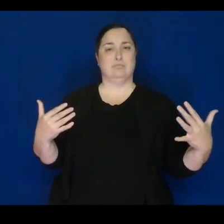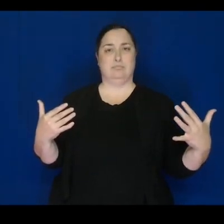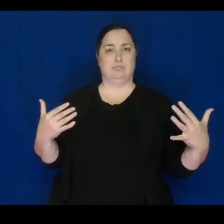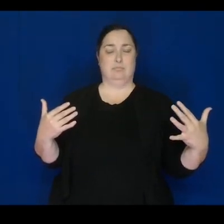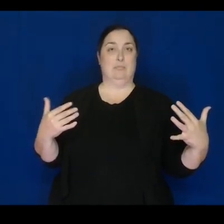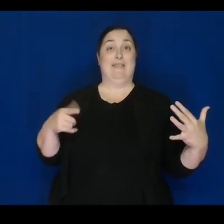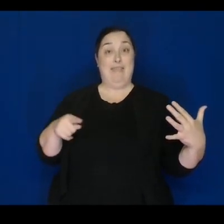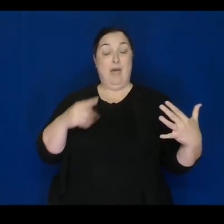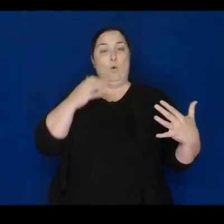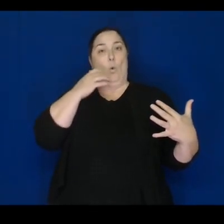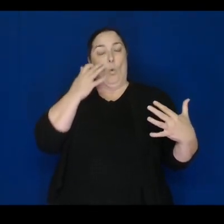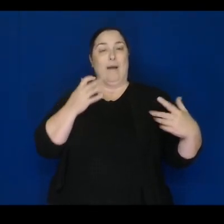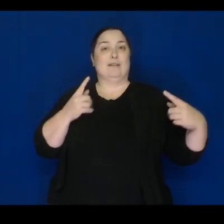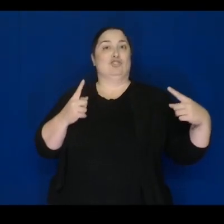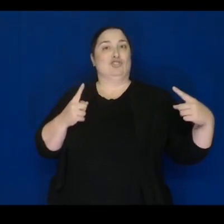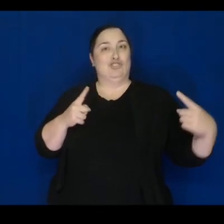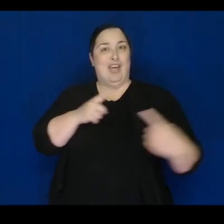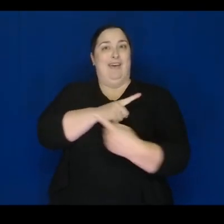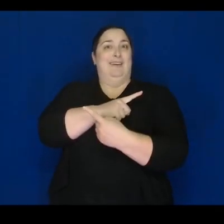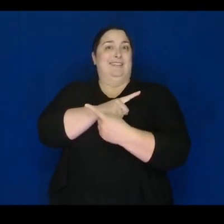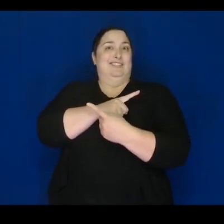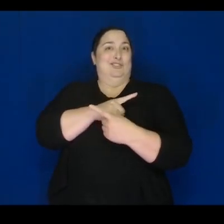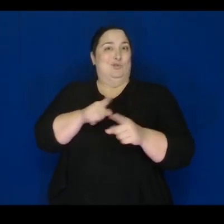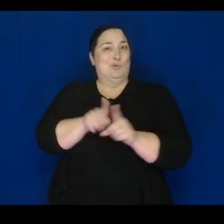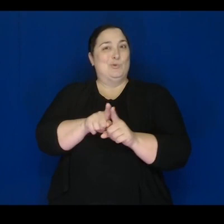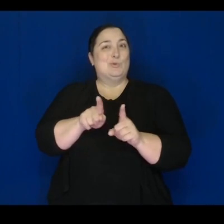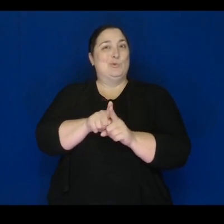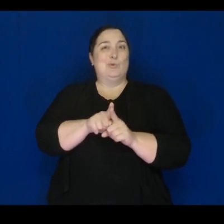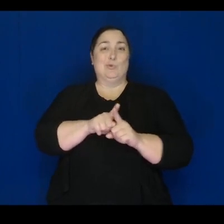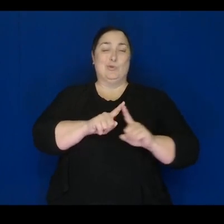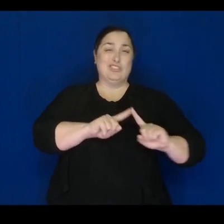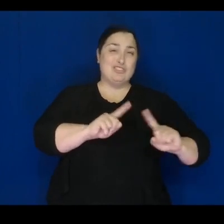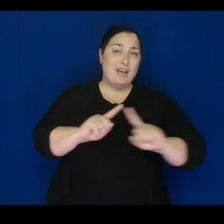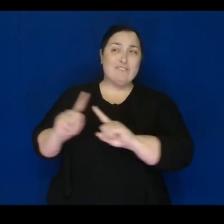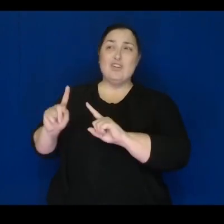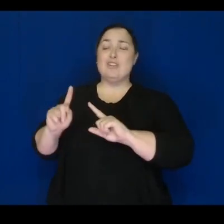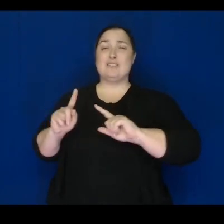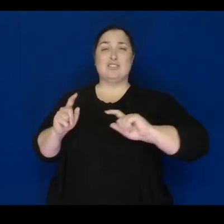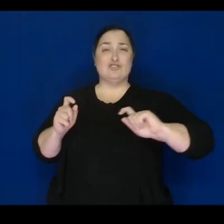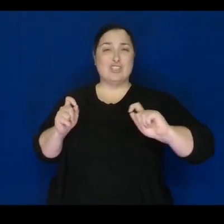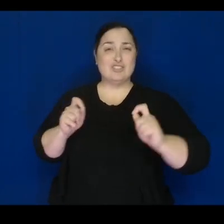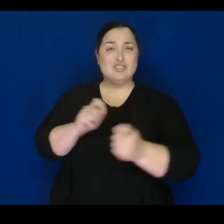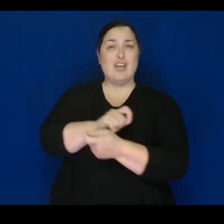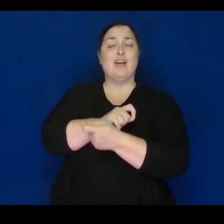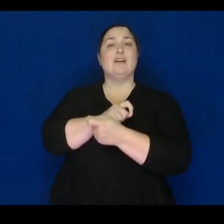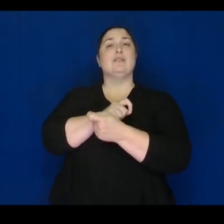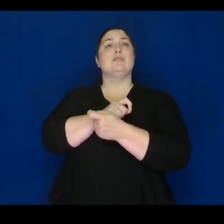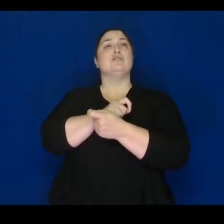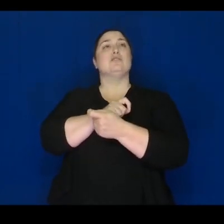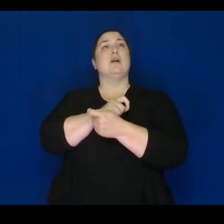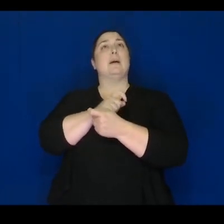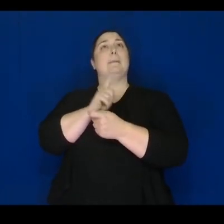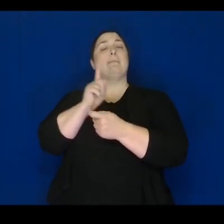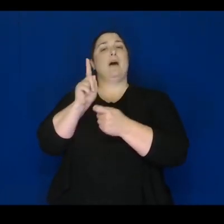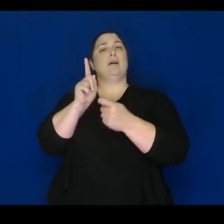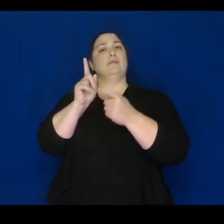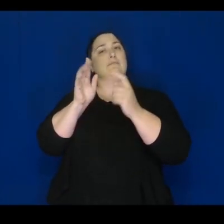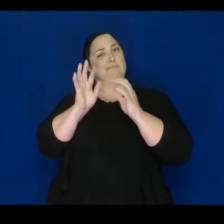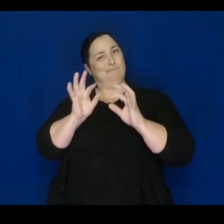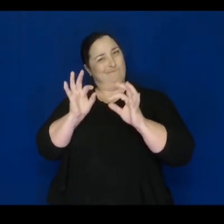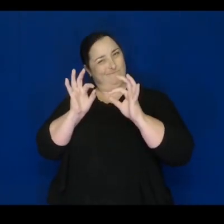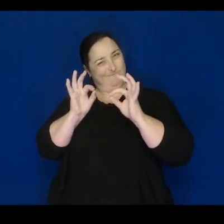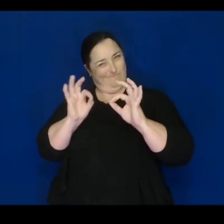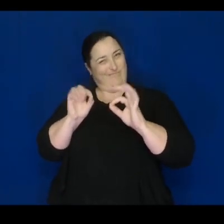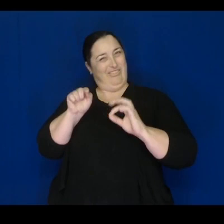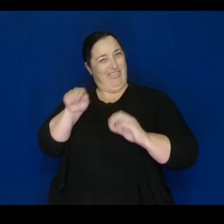constantly changing, how dynamic it is, how diverse it is, but also how distinct it is to their story and where they come